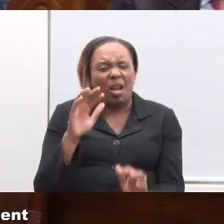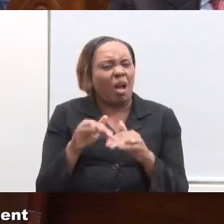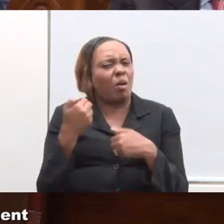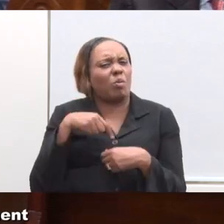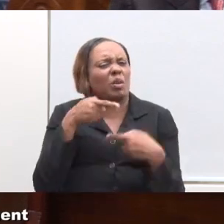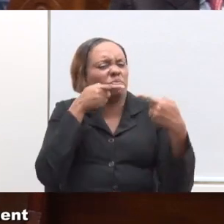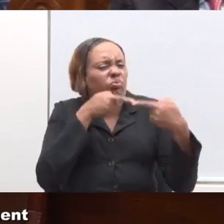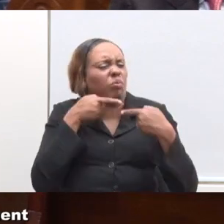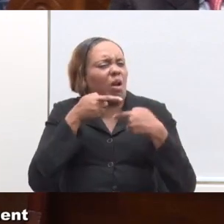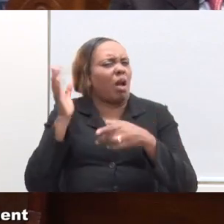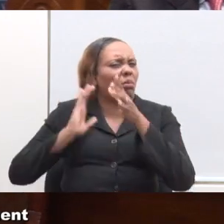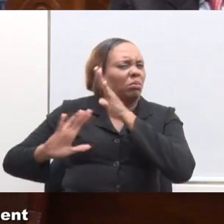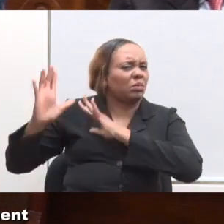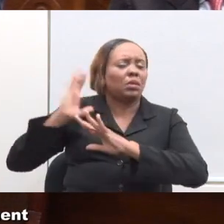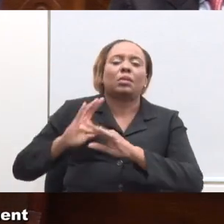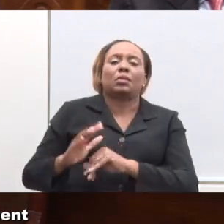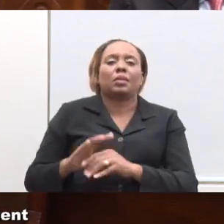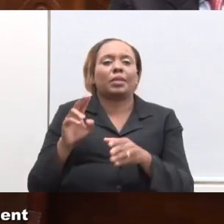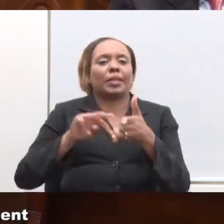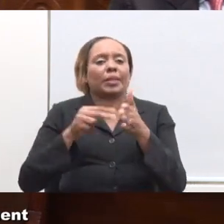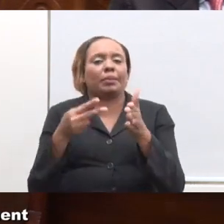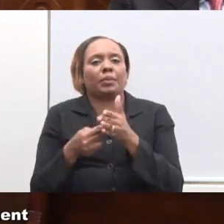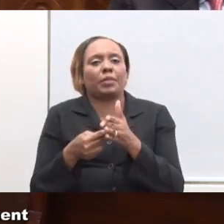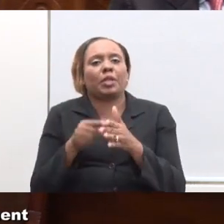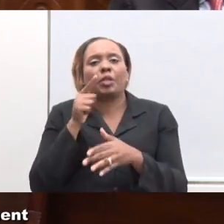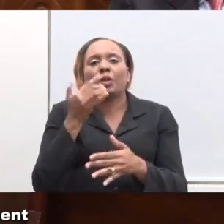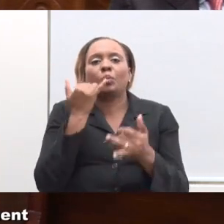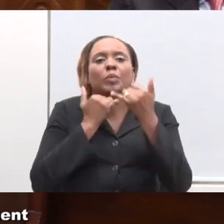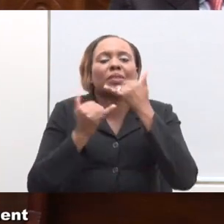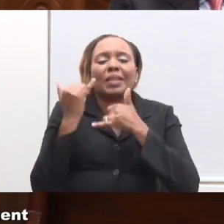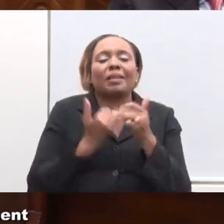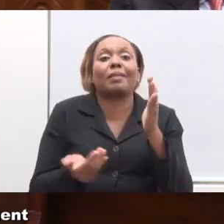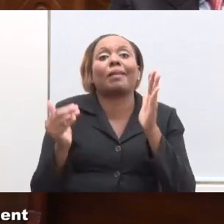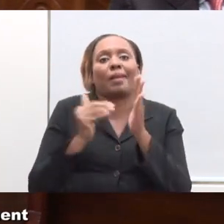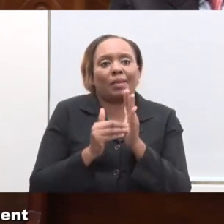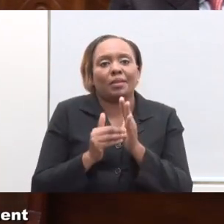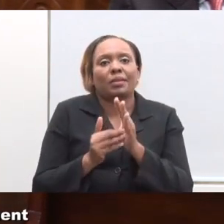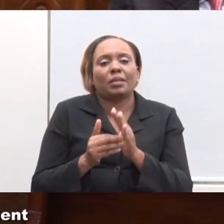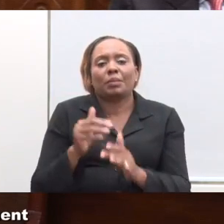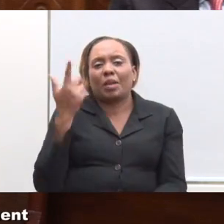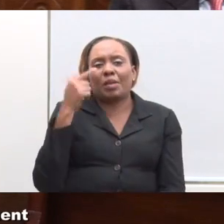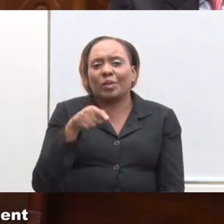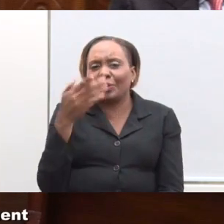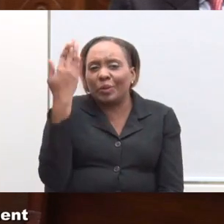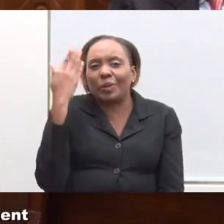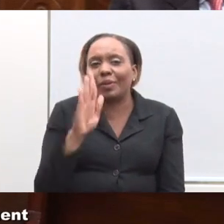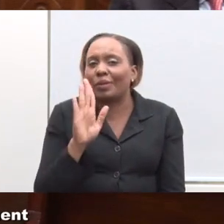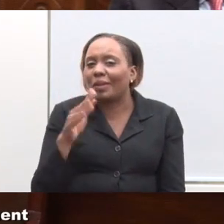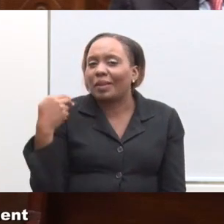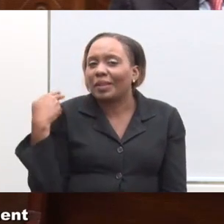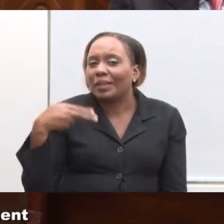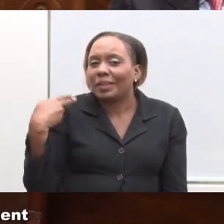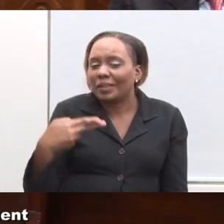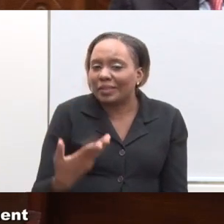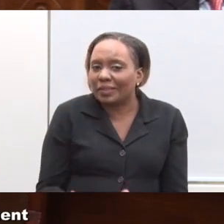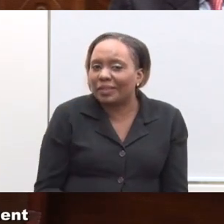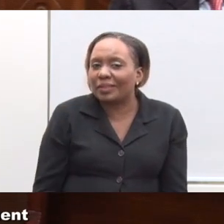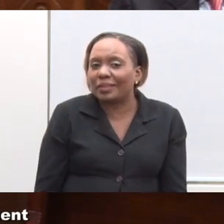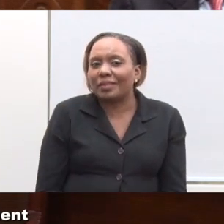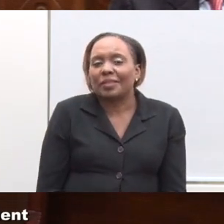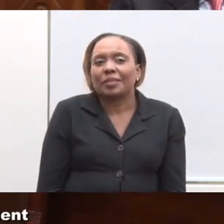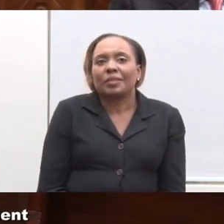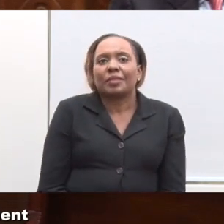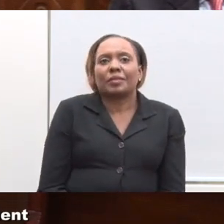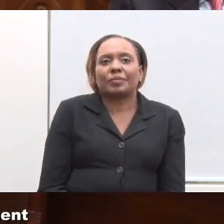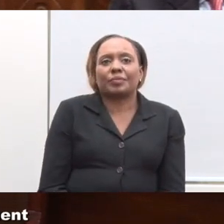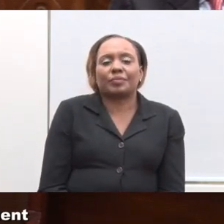the mistakes of the past because no one has spent the time to let them know where the danger signs are. You know, in